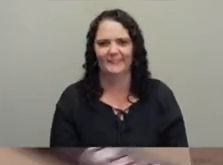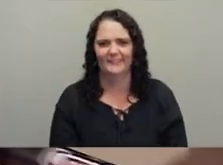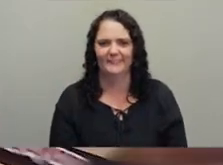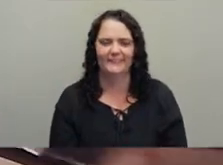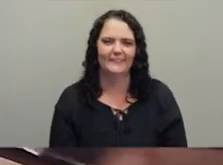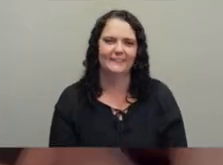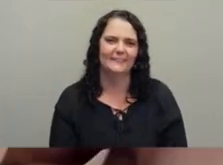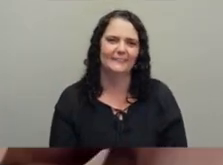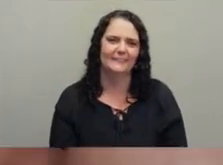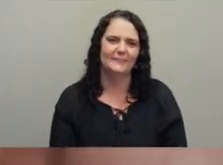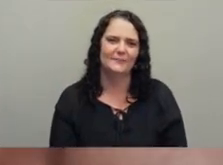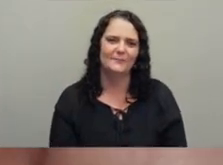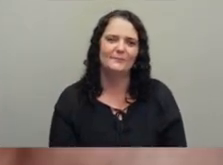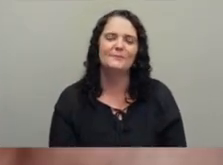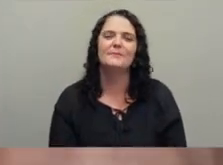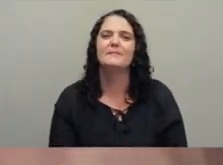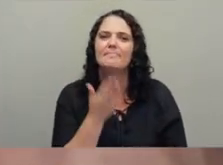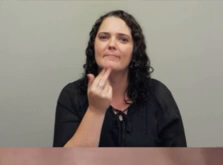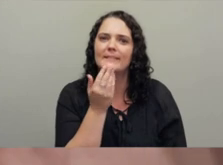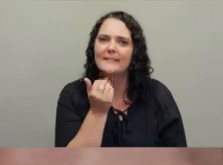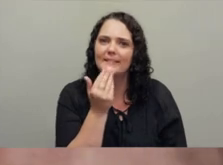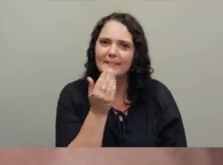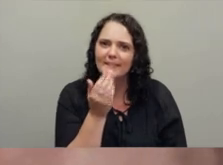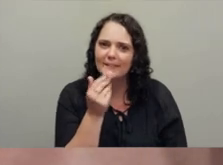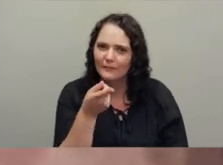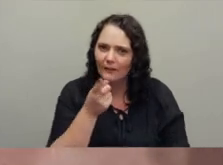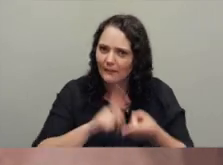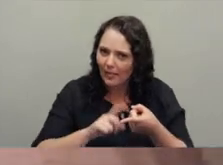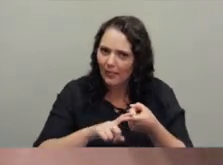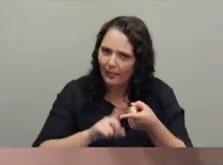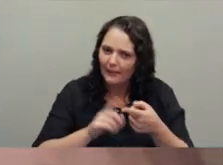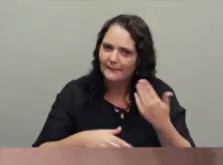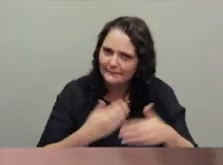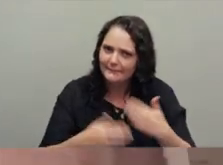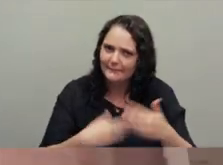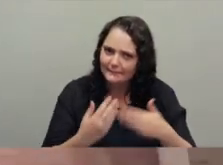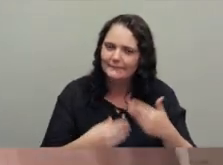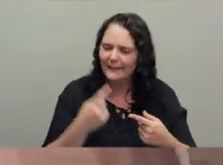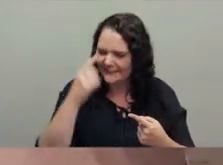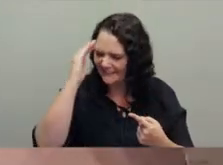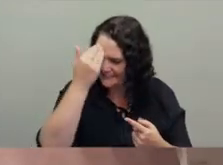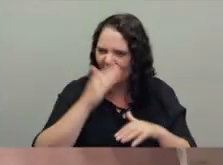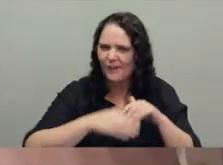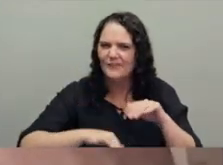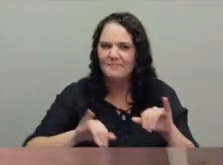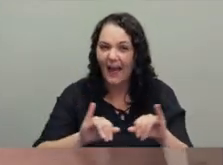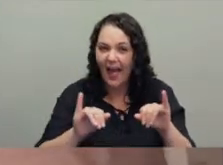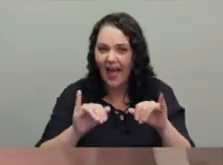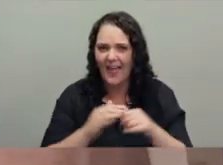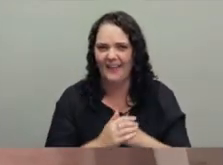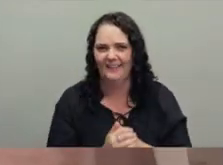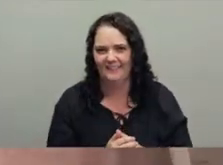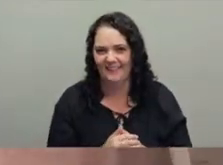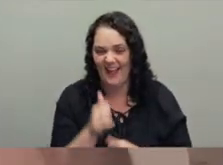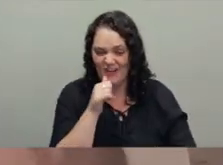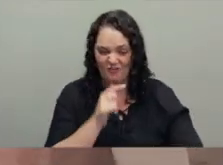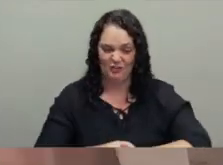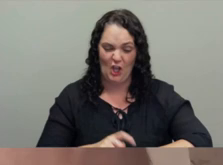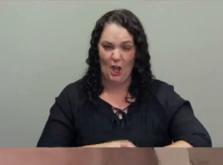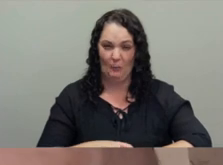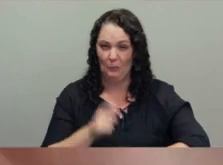right, please keep up the badness. And I would say to you, because I'm gonna run out of